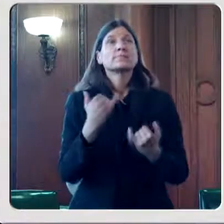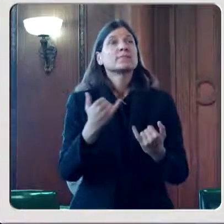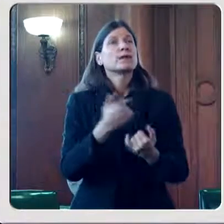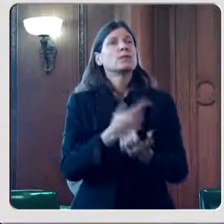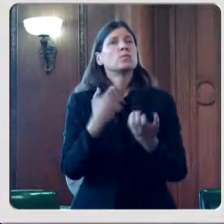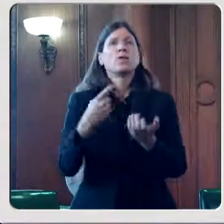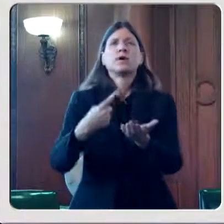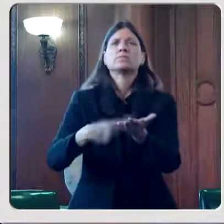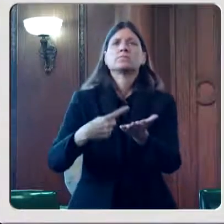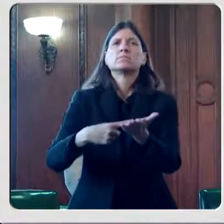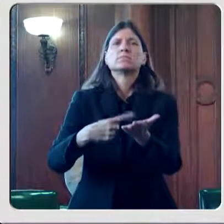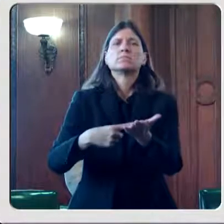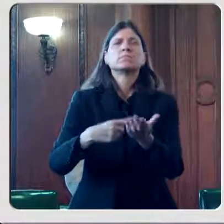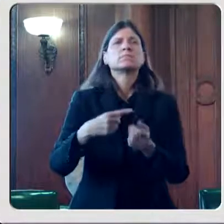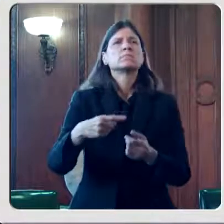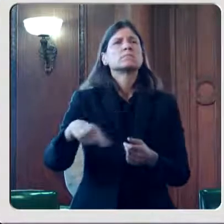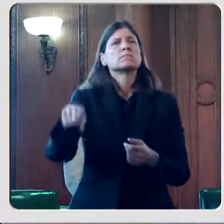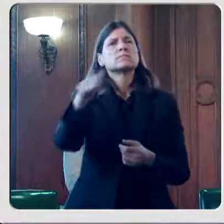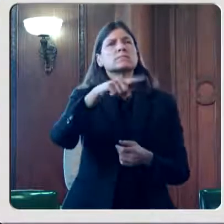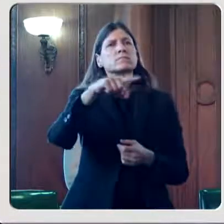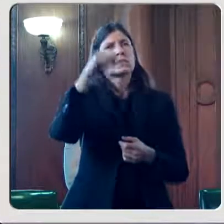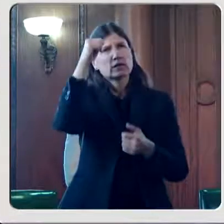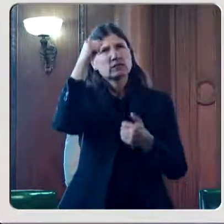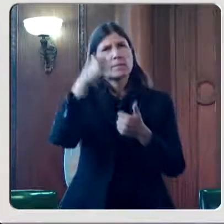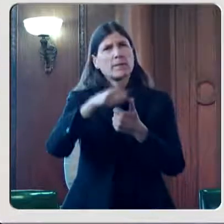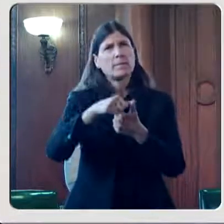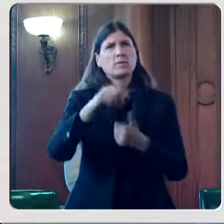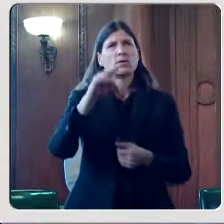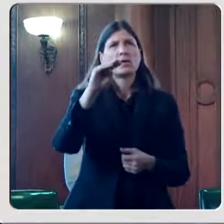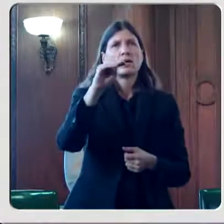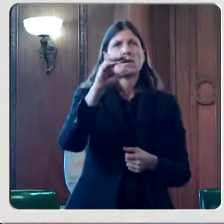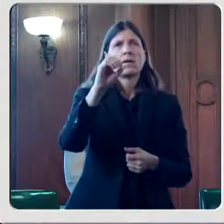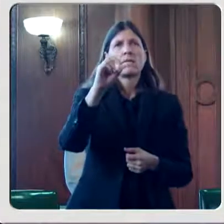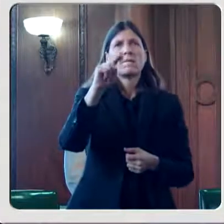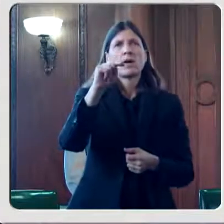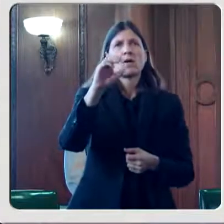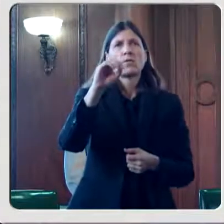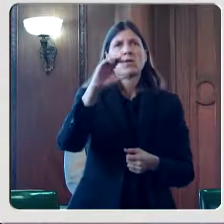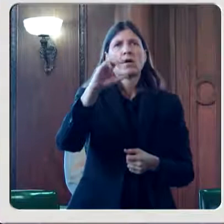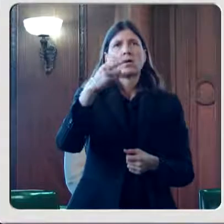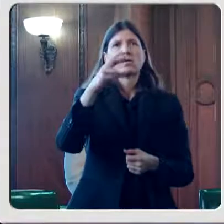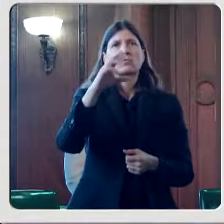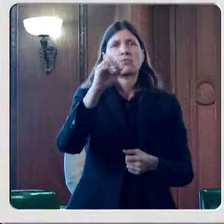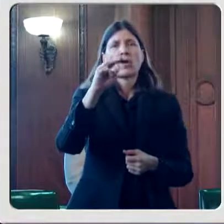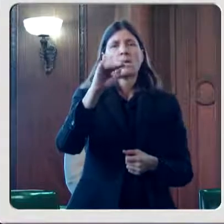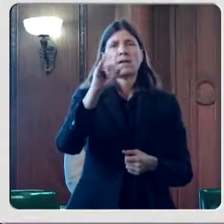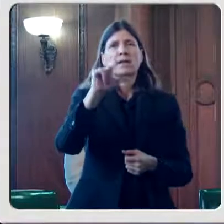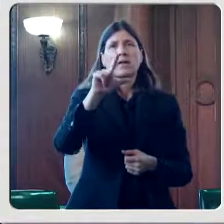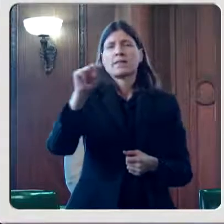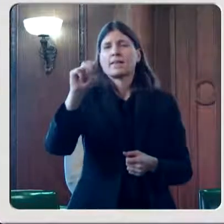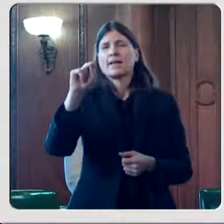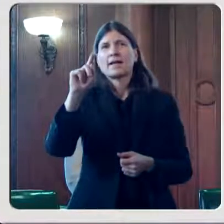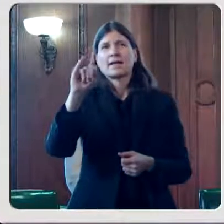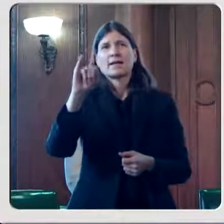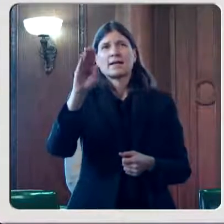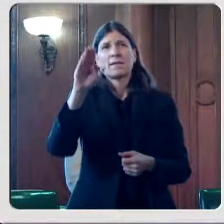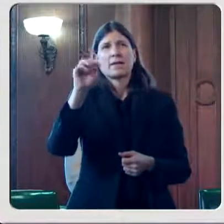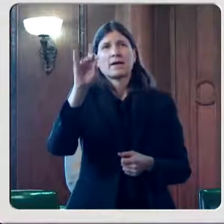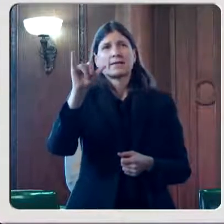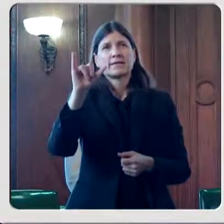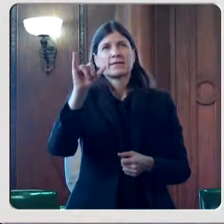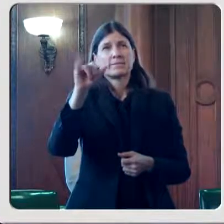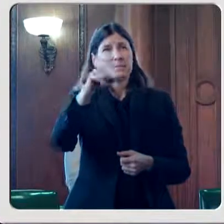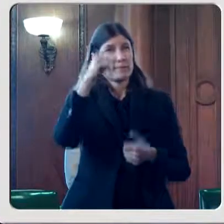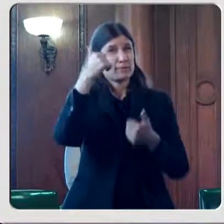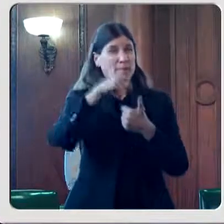of you remember a few months ago when President Trump had his illness, he got access to an experimental therapy called